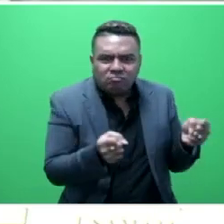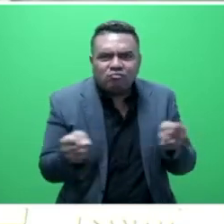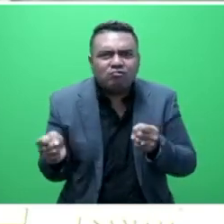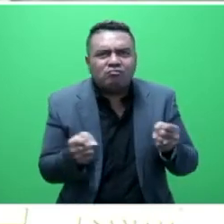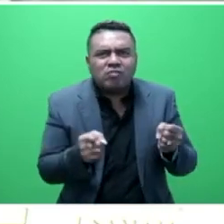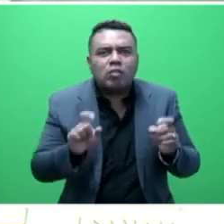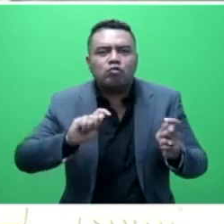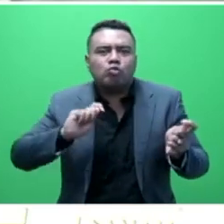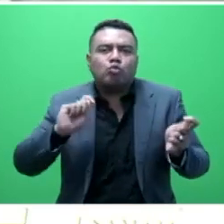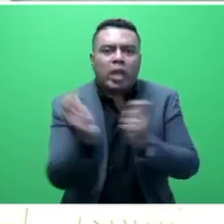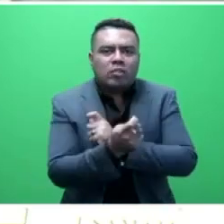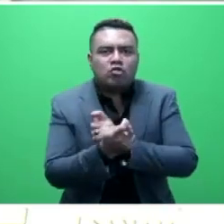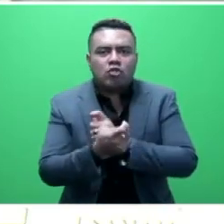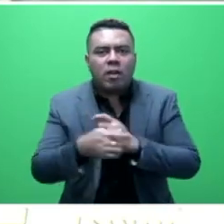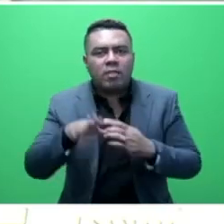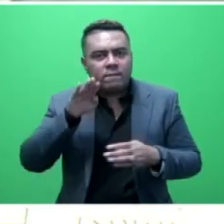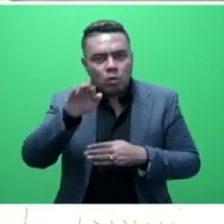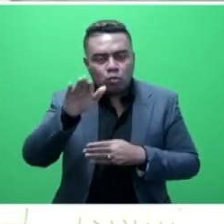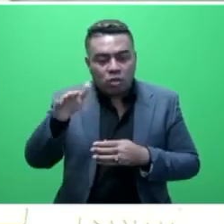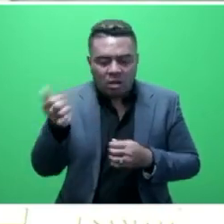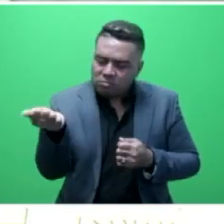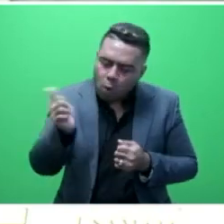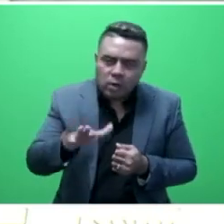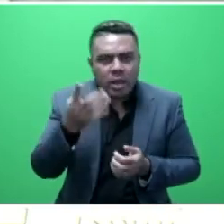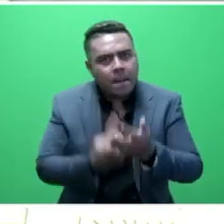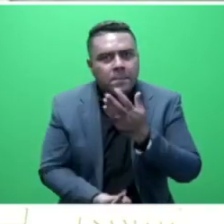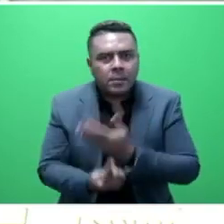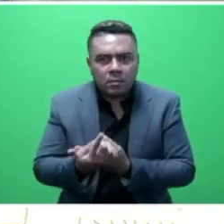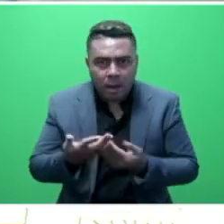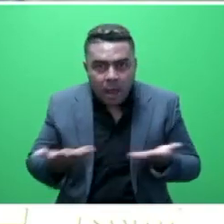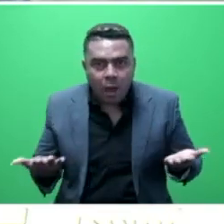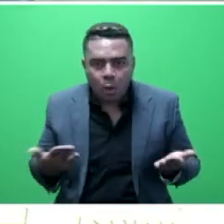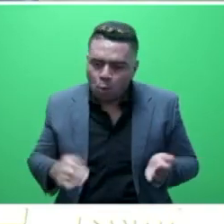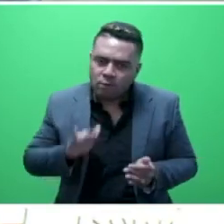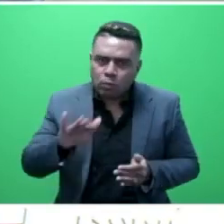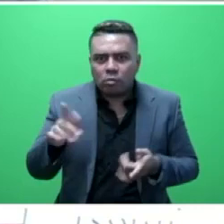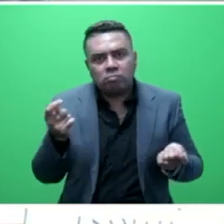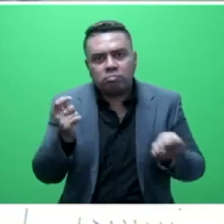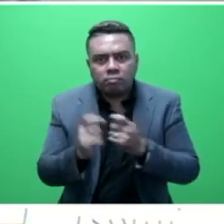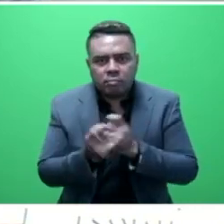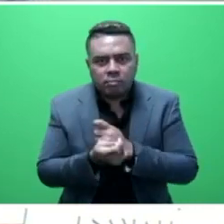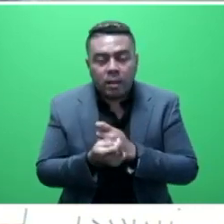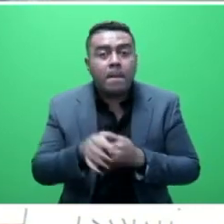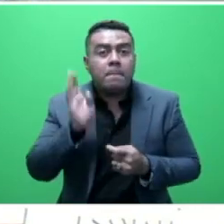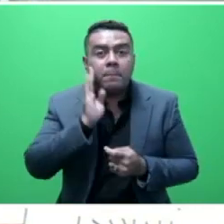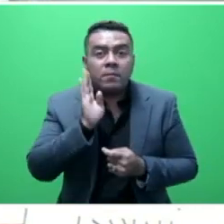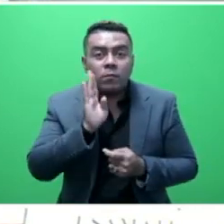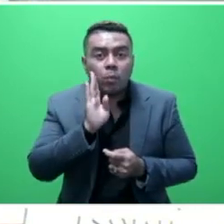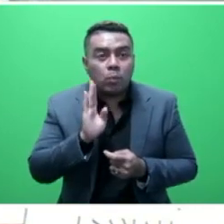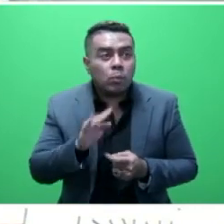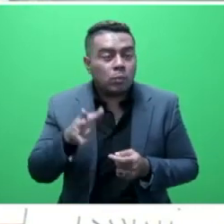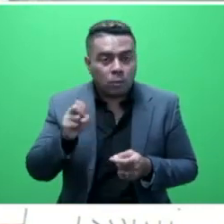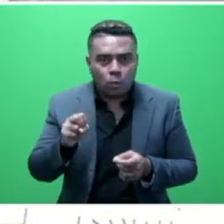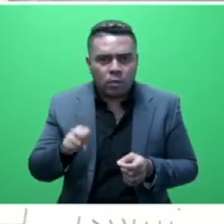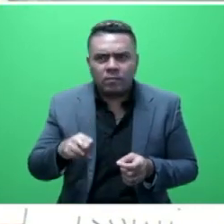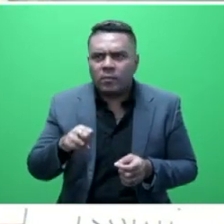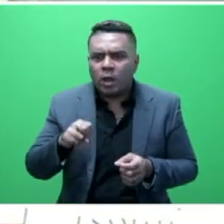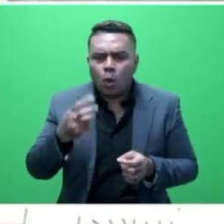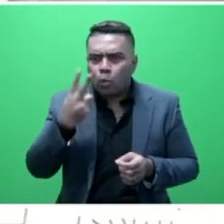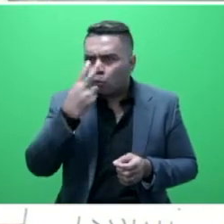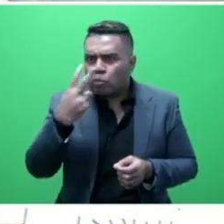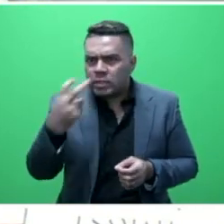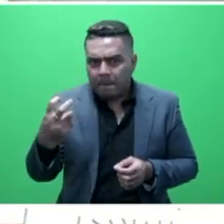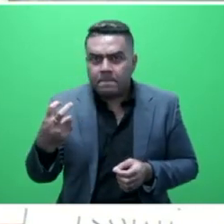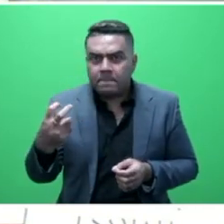has. Mr. Speaker, sir, before the pandemic, we were expecting to see tourism numbers climb